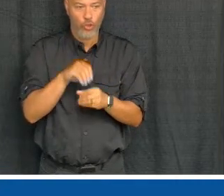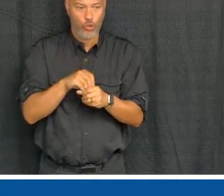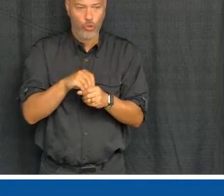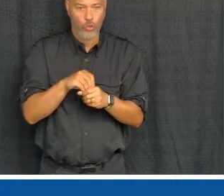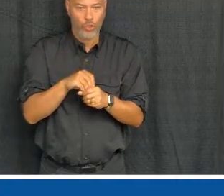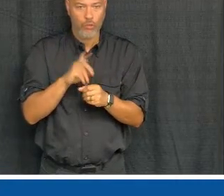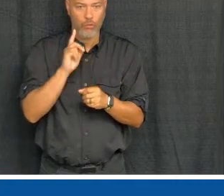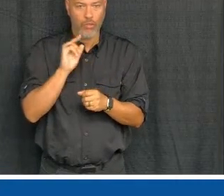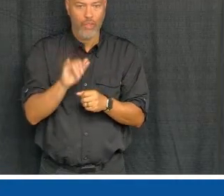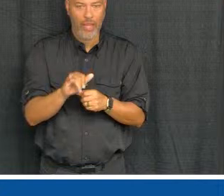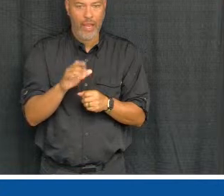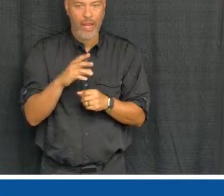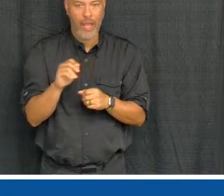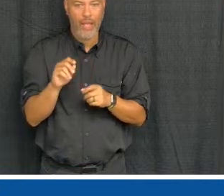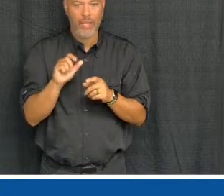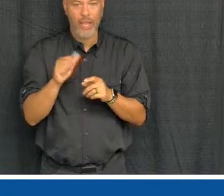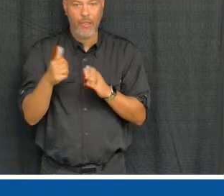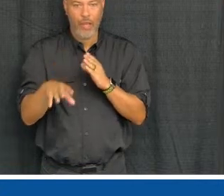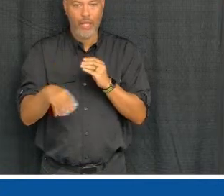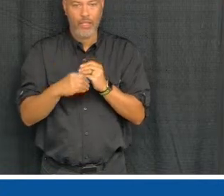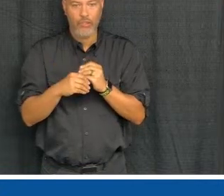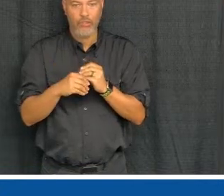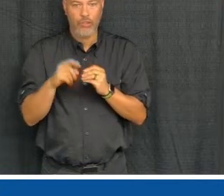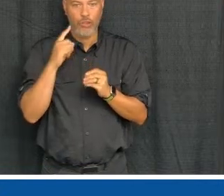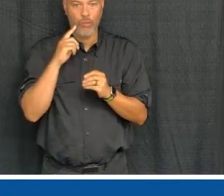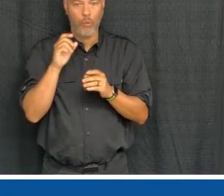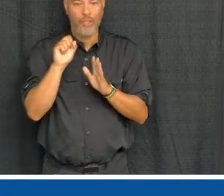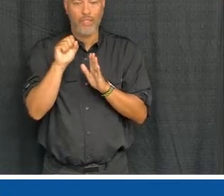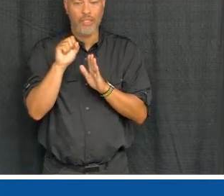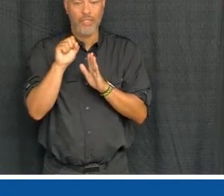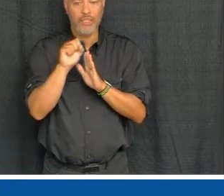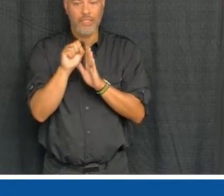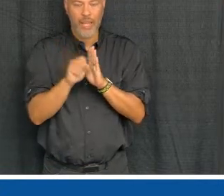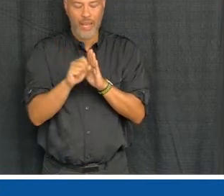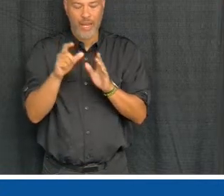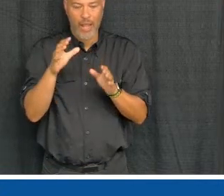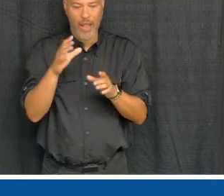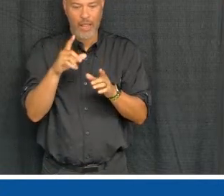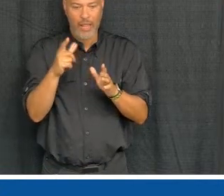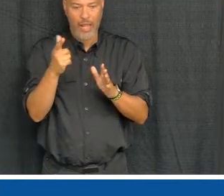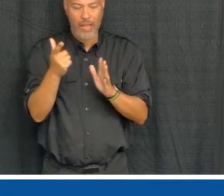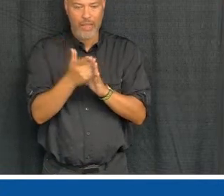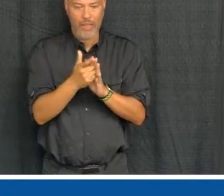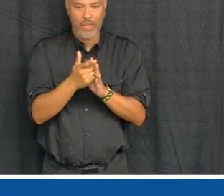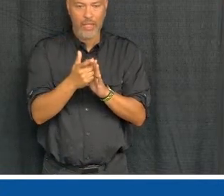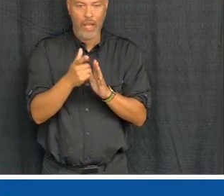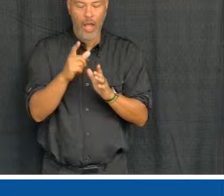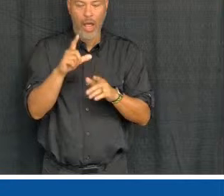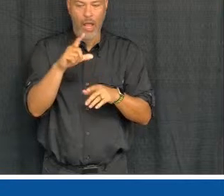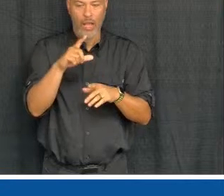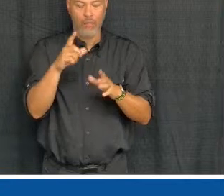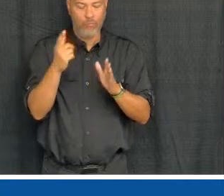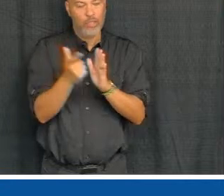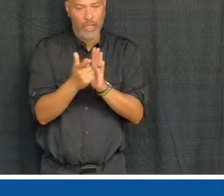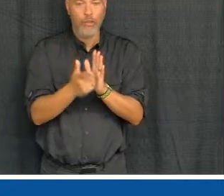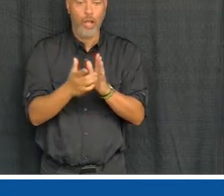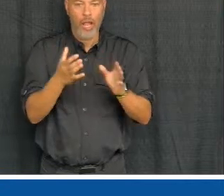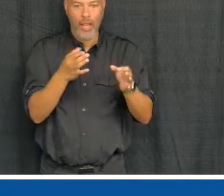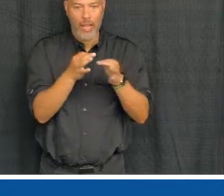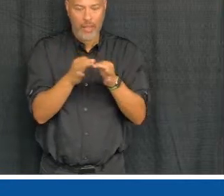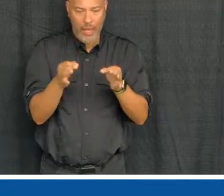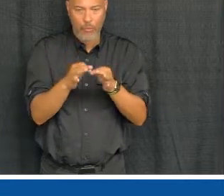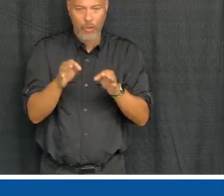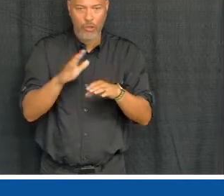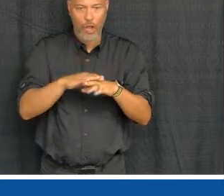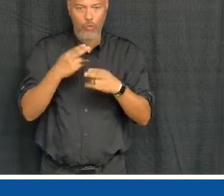here. And the other addition is to make sure that the state legal language on weight per Mr. Bittner has